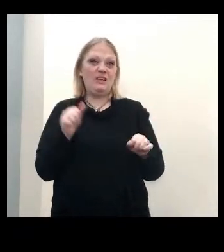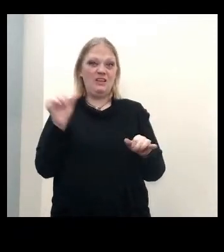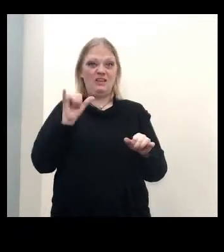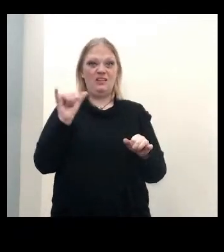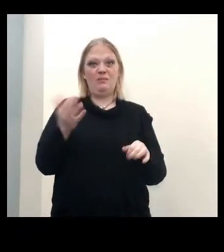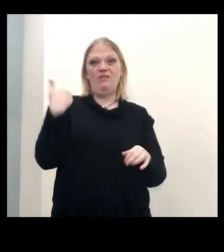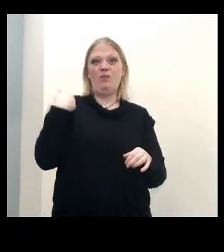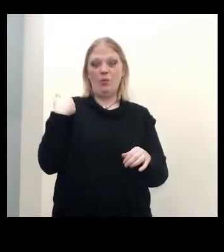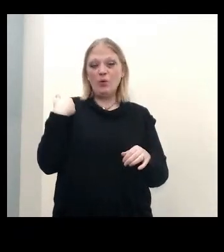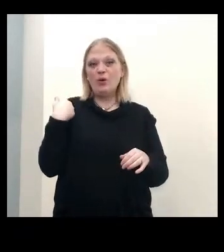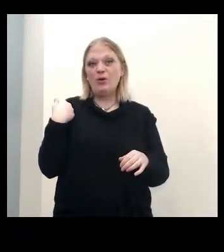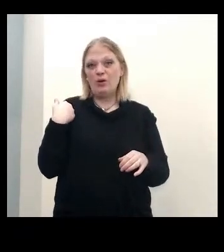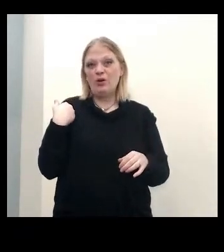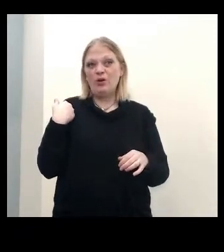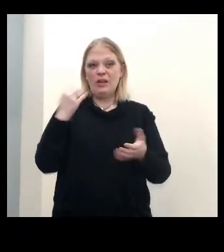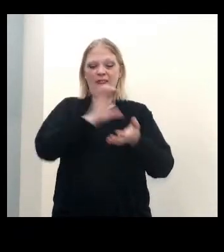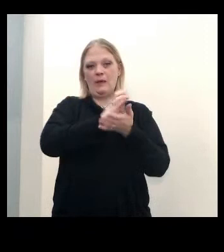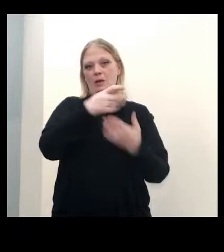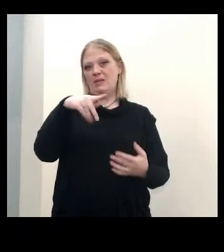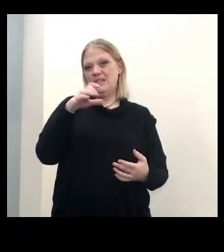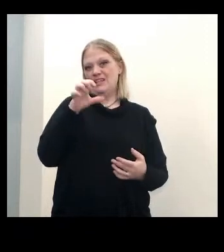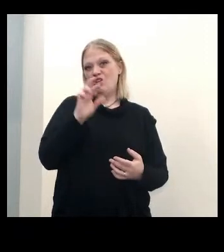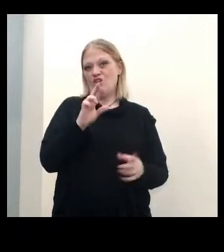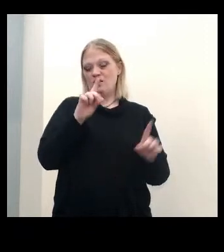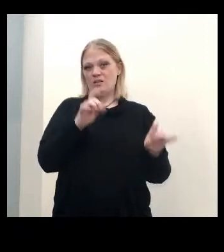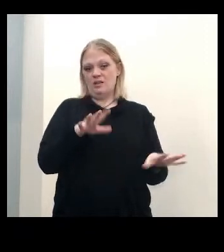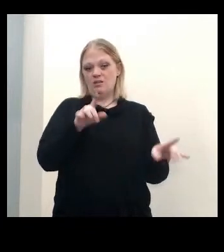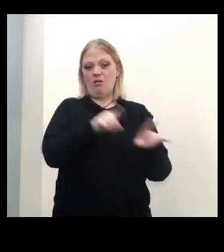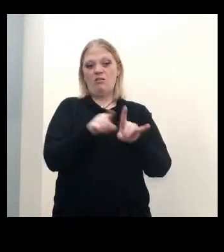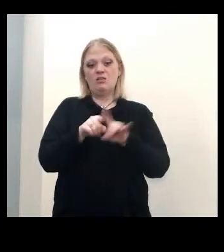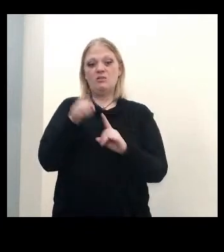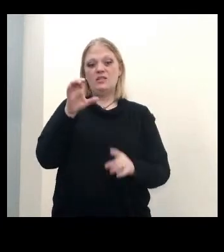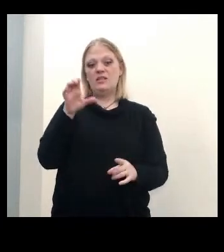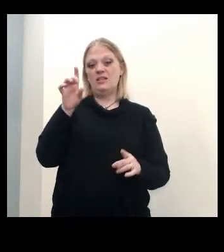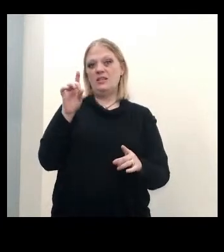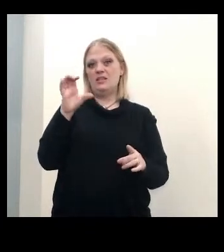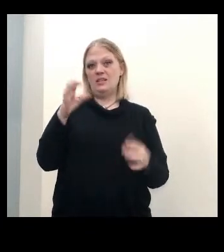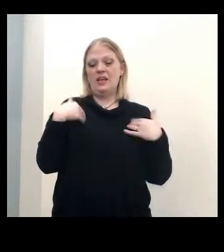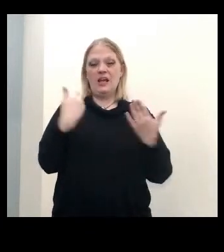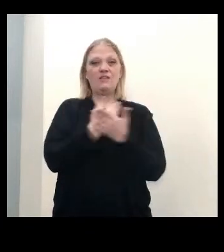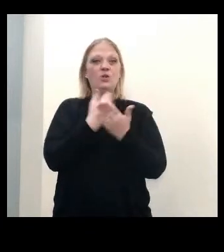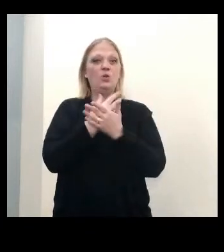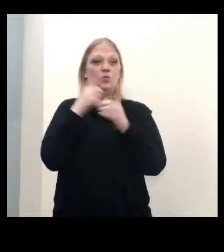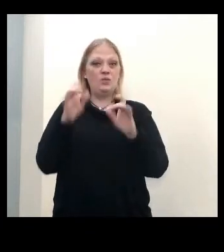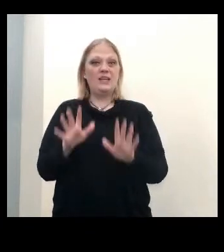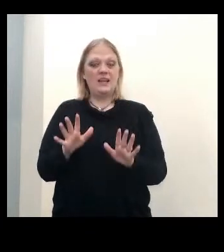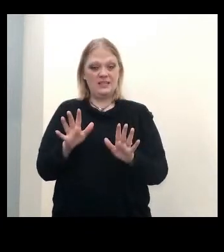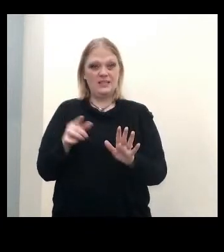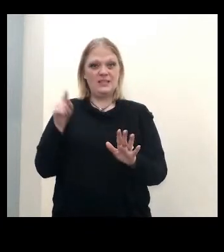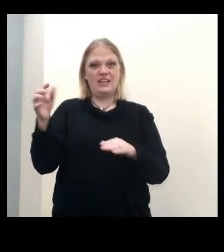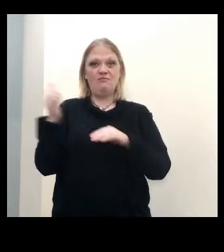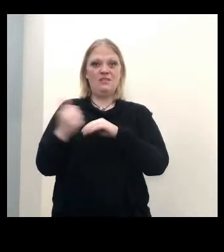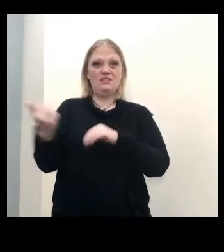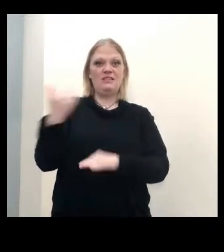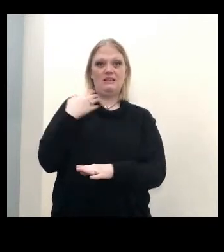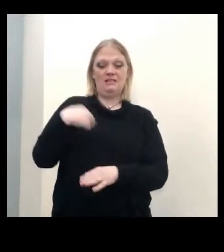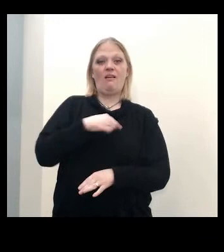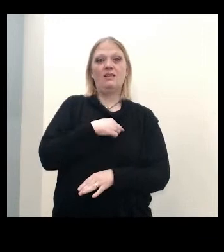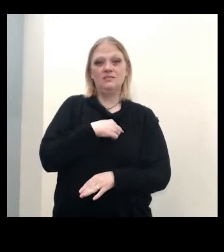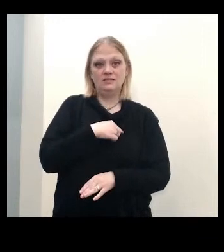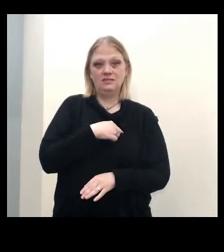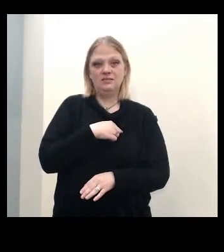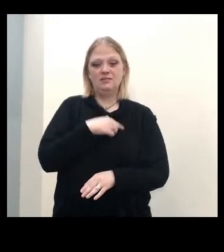before of the number of PCR tests. Also, CDC has a new test that they've been sending us,